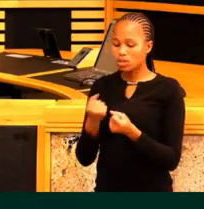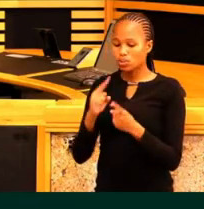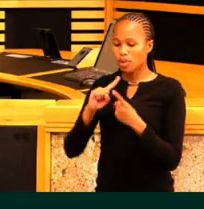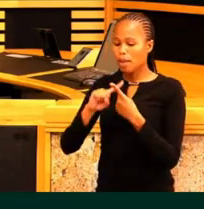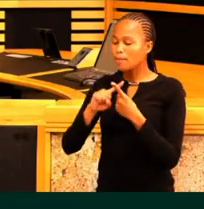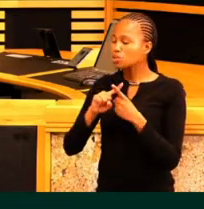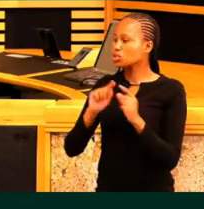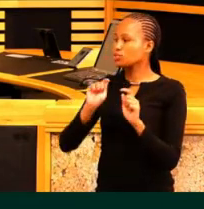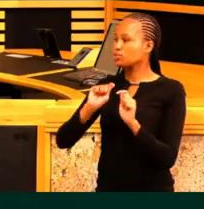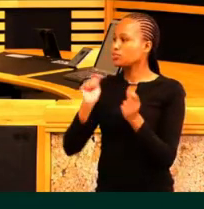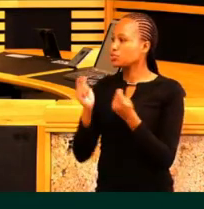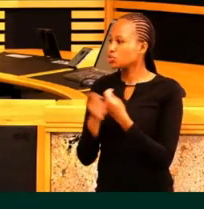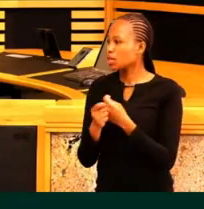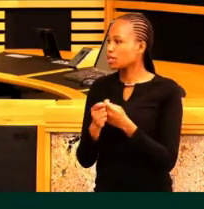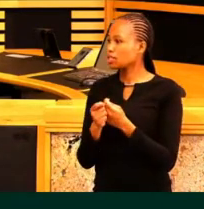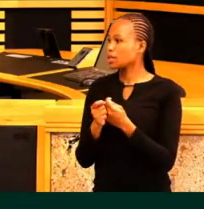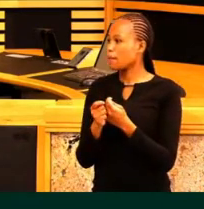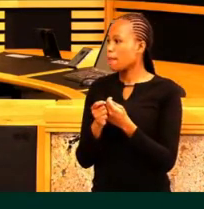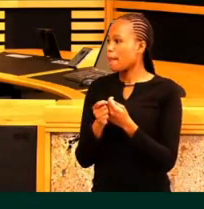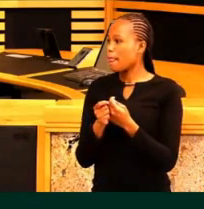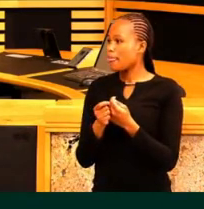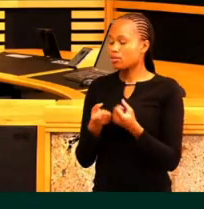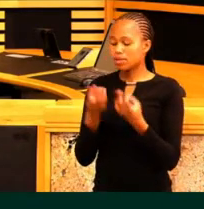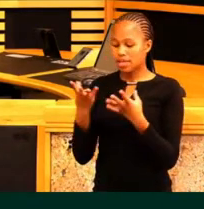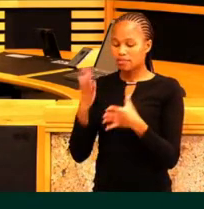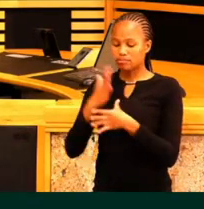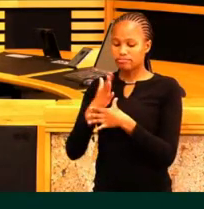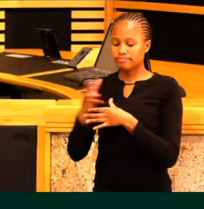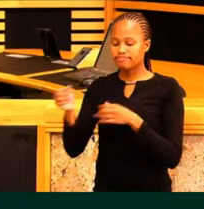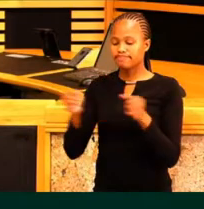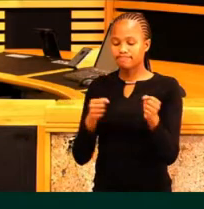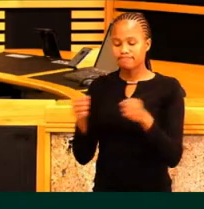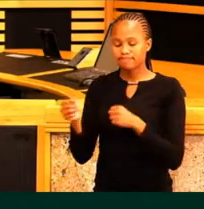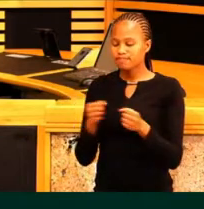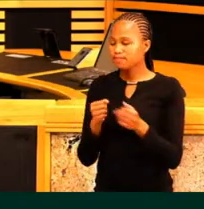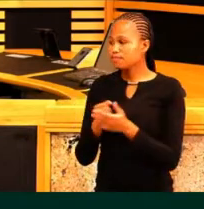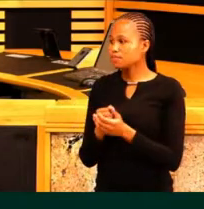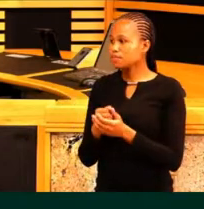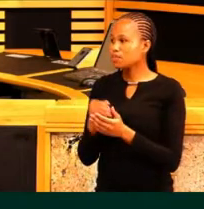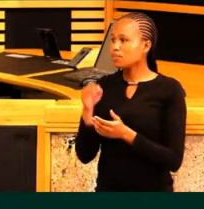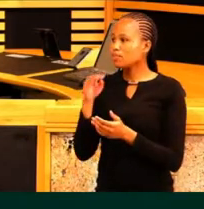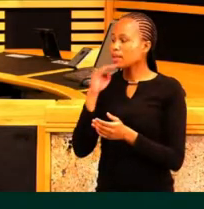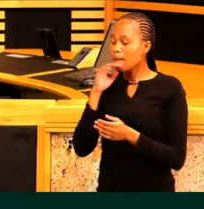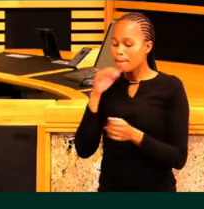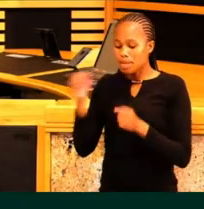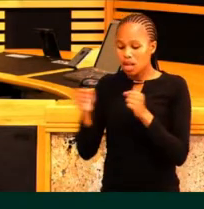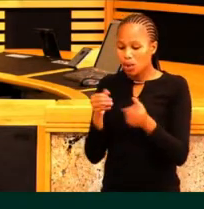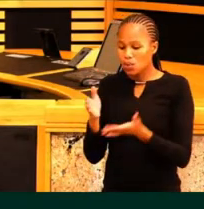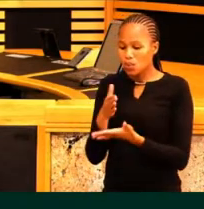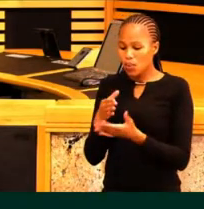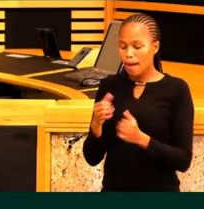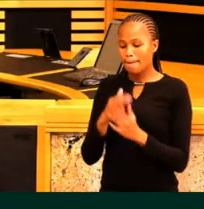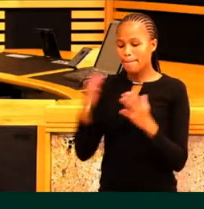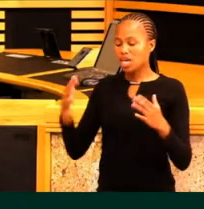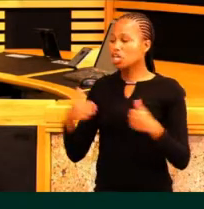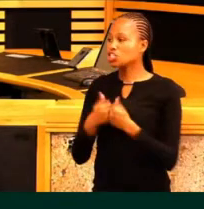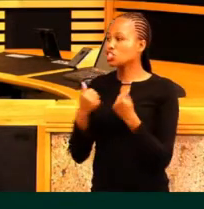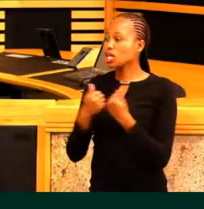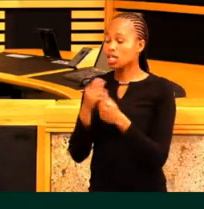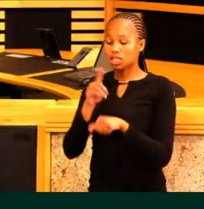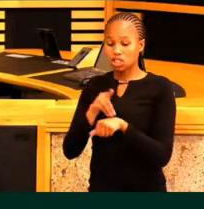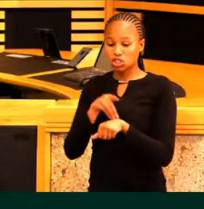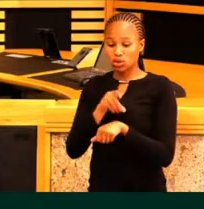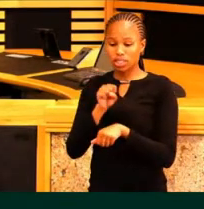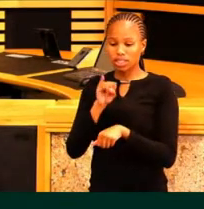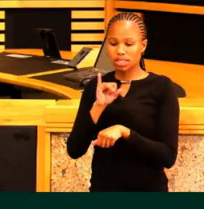blowing in favor in terms of job crazy unemployment is in the biggest is the biggest challenge as Dr Sevilla said